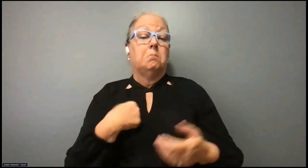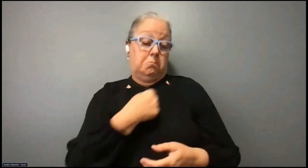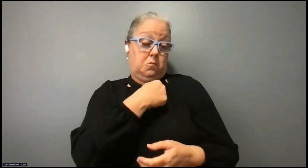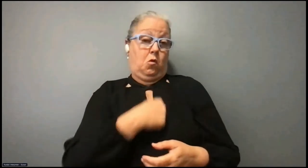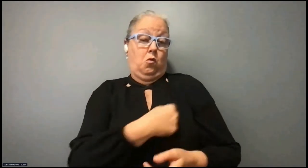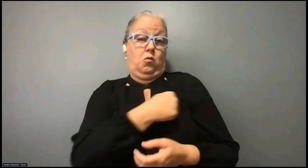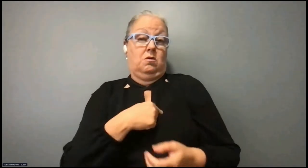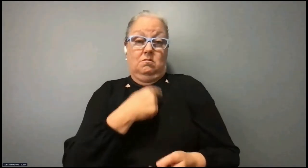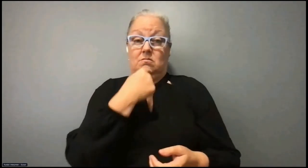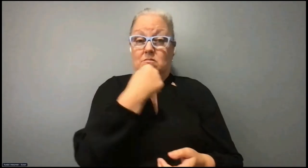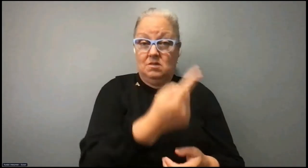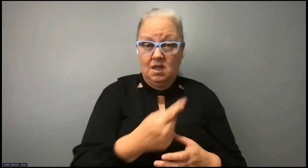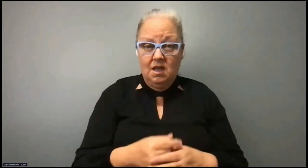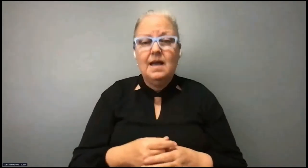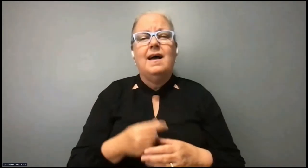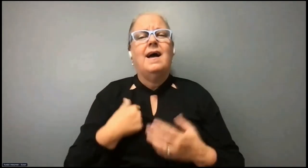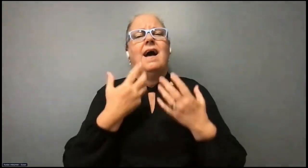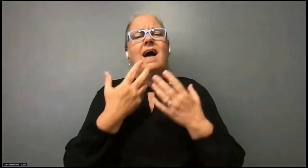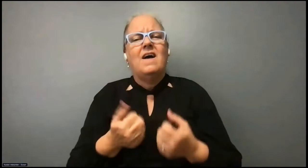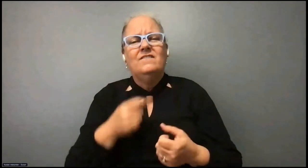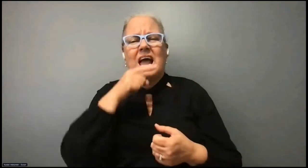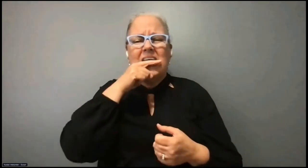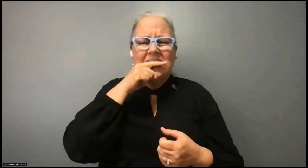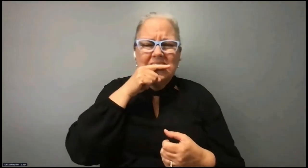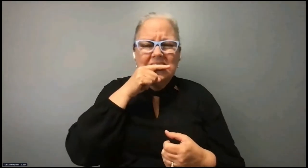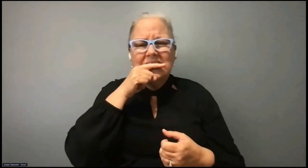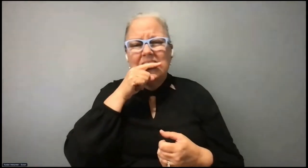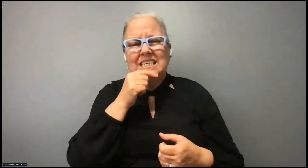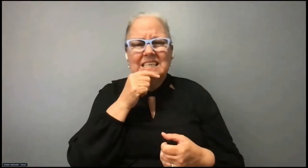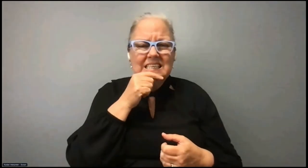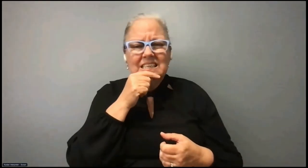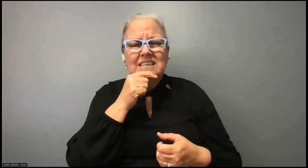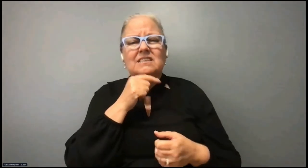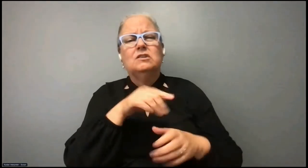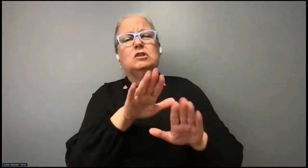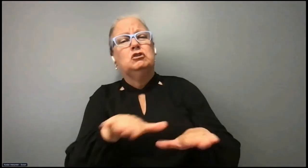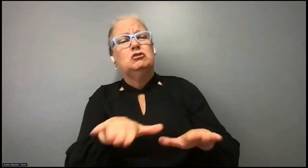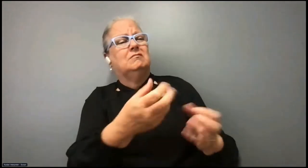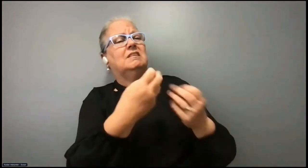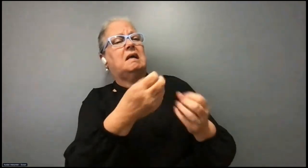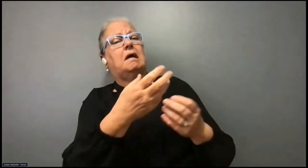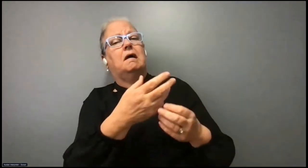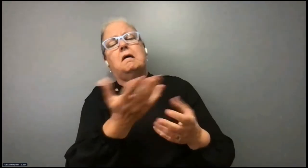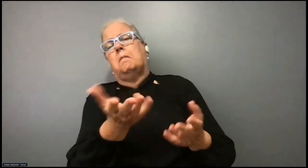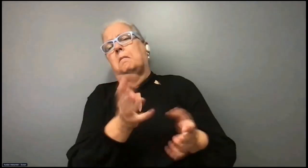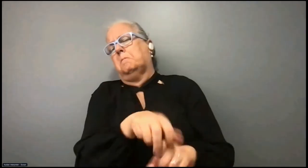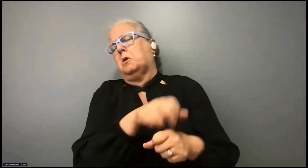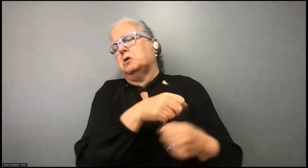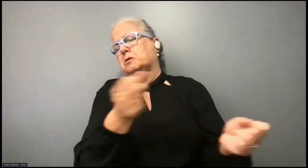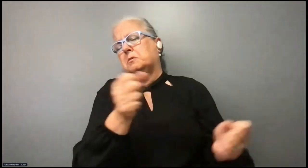we will do, we will not receive any feedback from children. Children, they are not able to say anything.